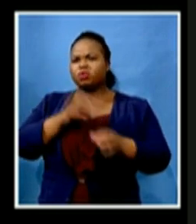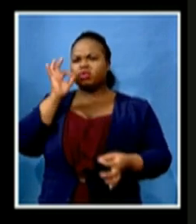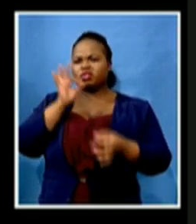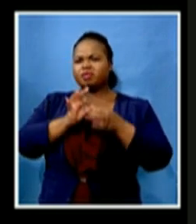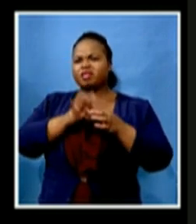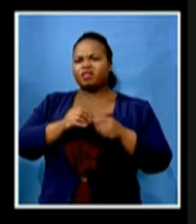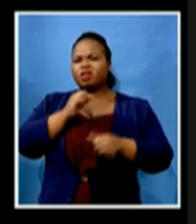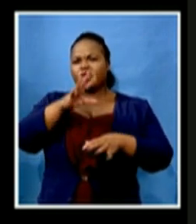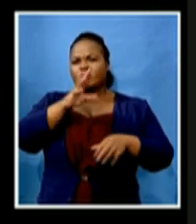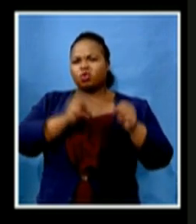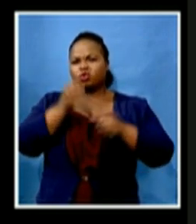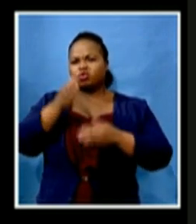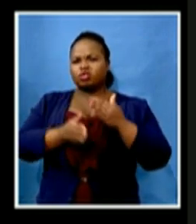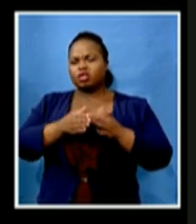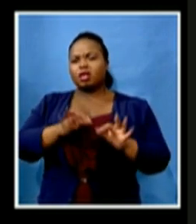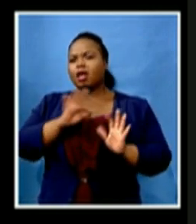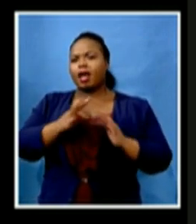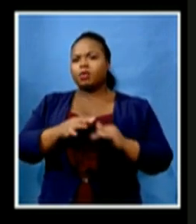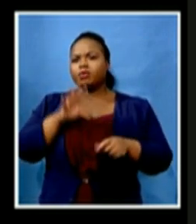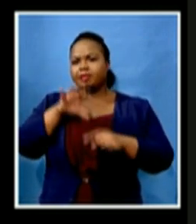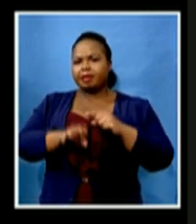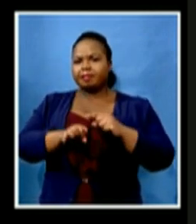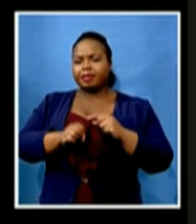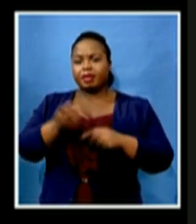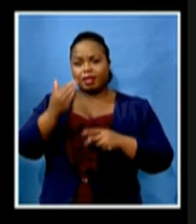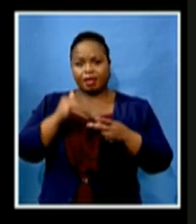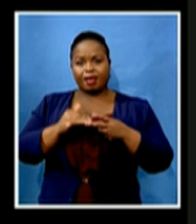quickly, I was reading up a